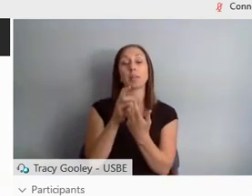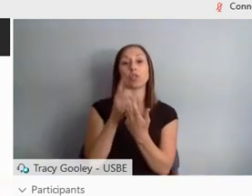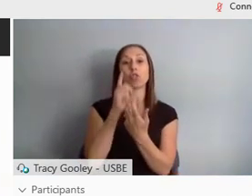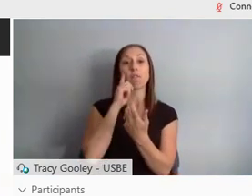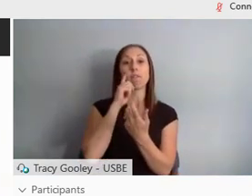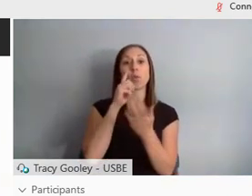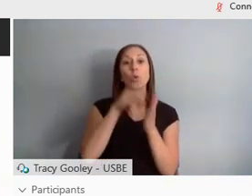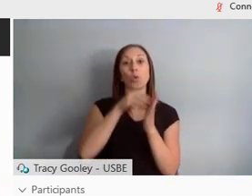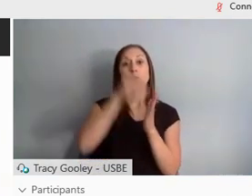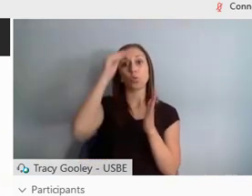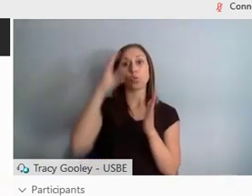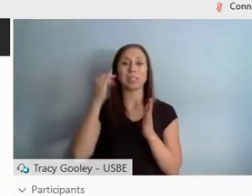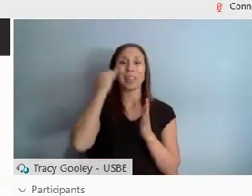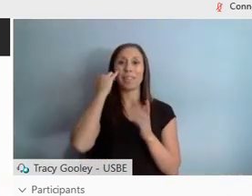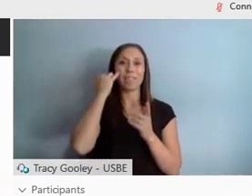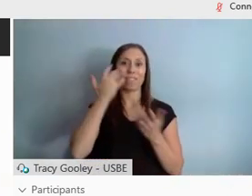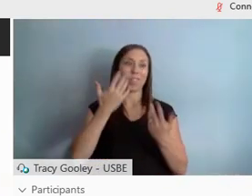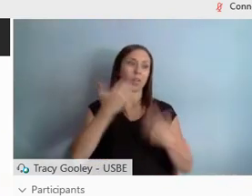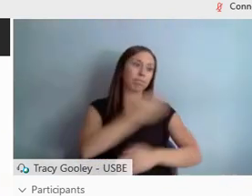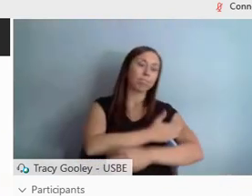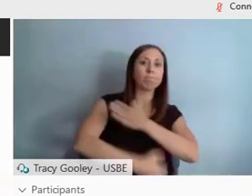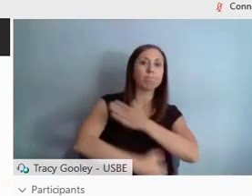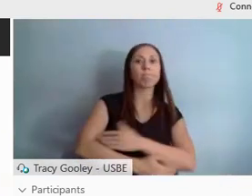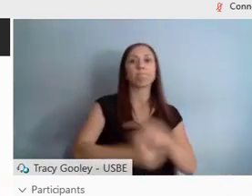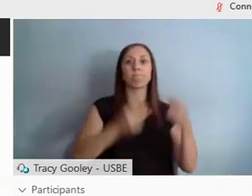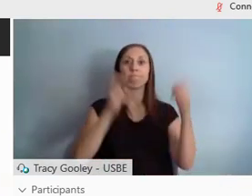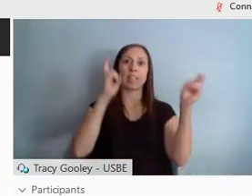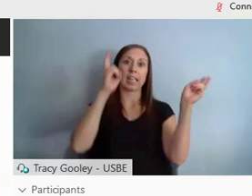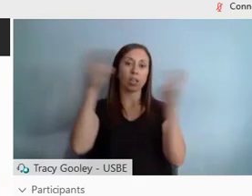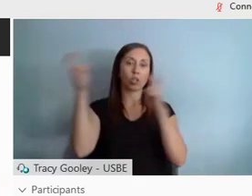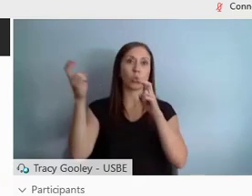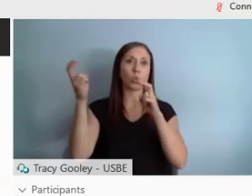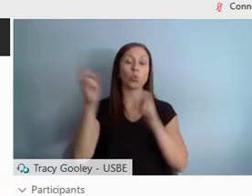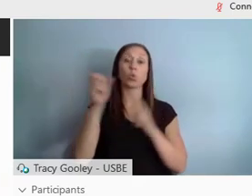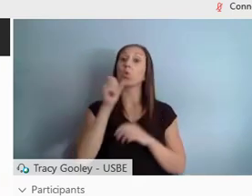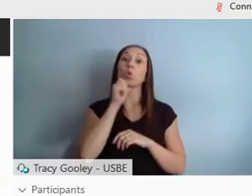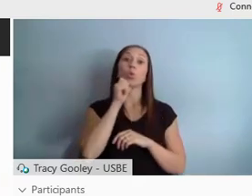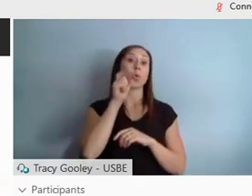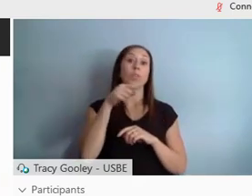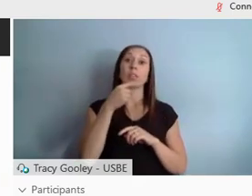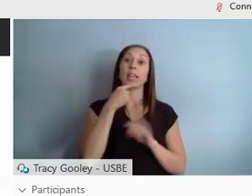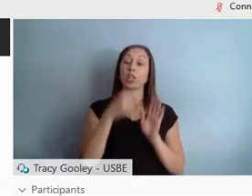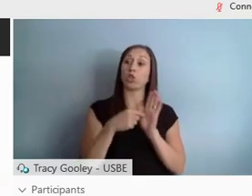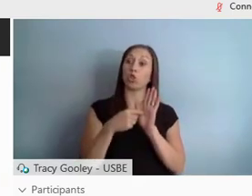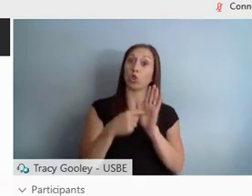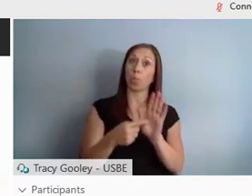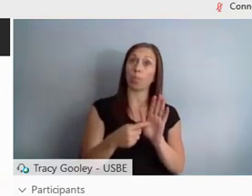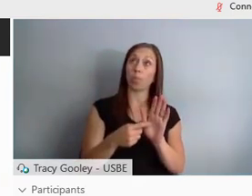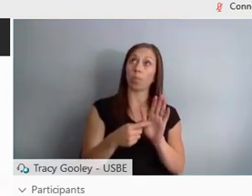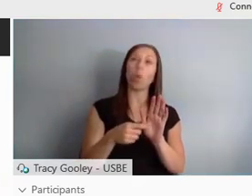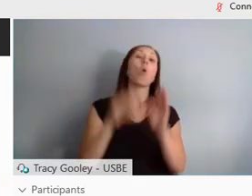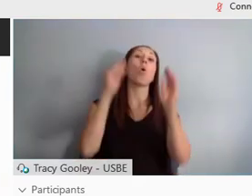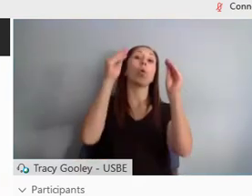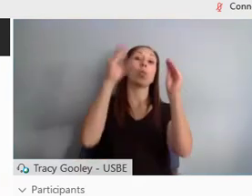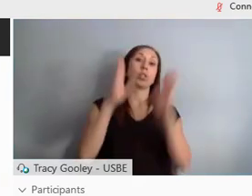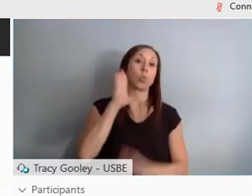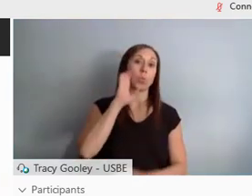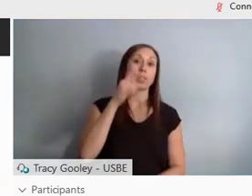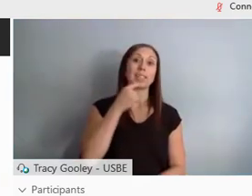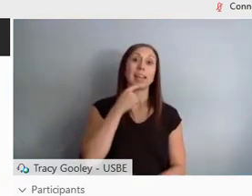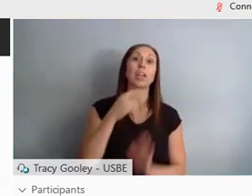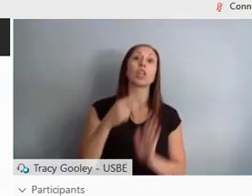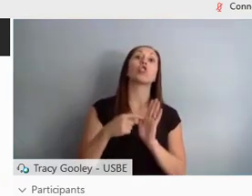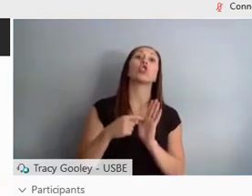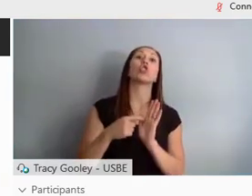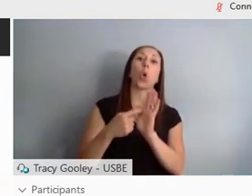students that are orthopedically impaired. And instead of saying show me, you would say, or the teacher will say show me instead